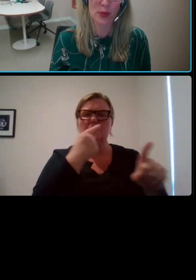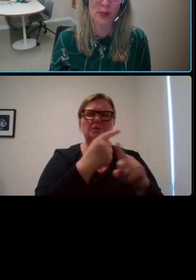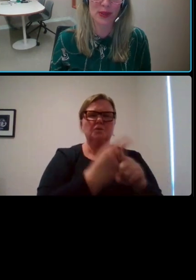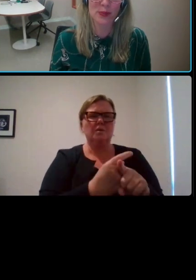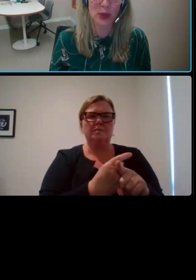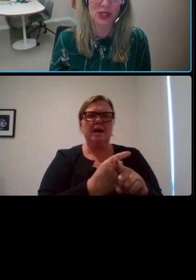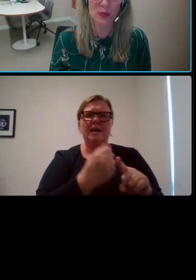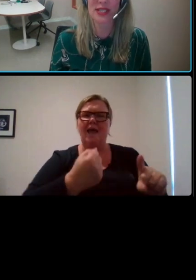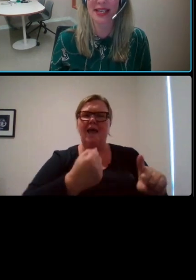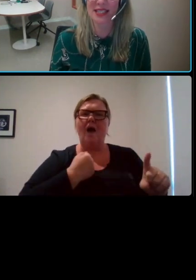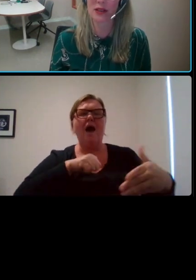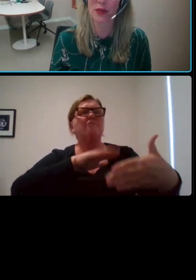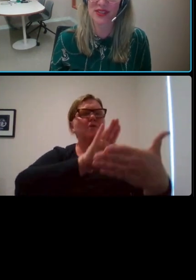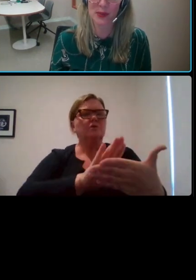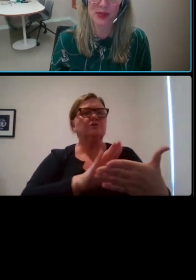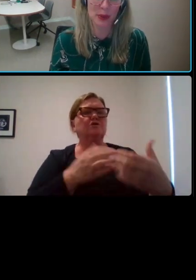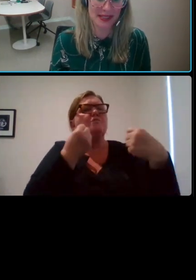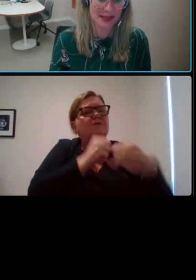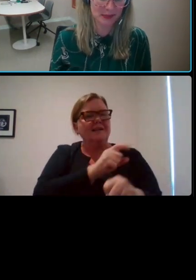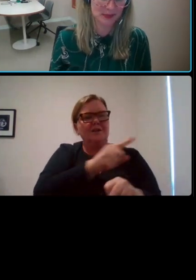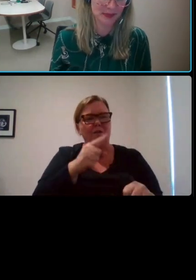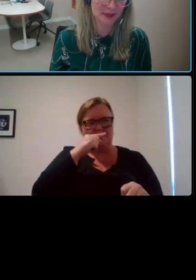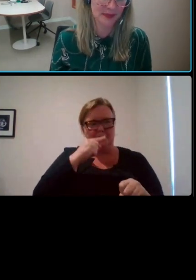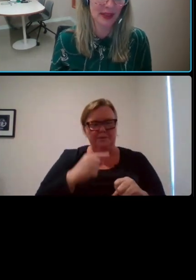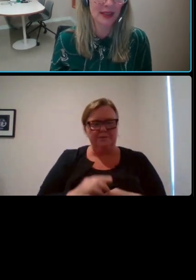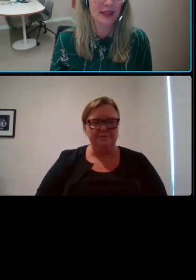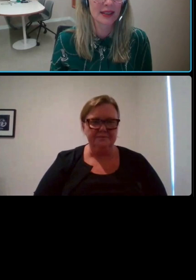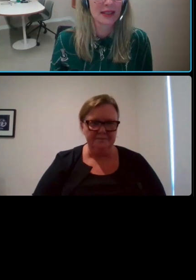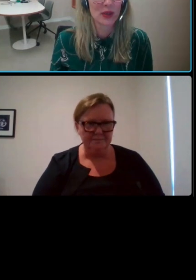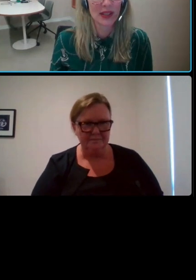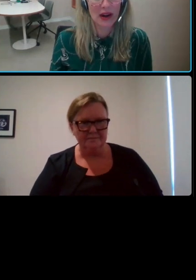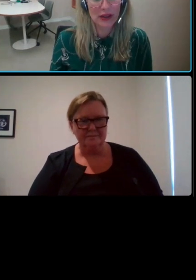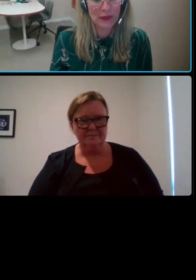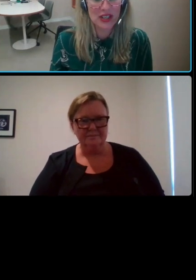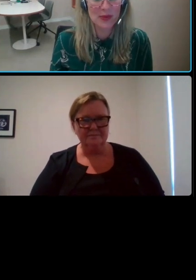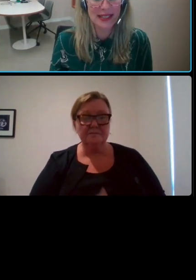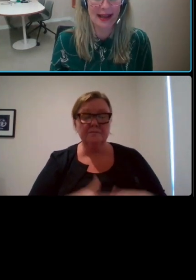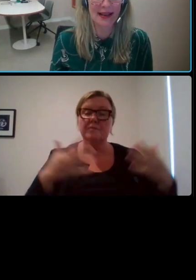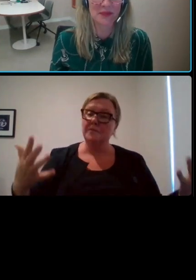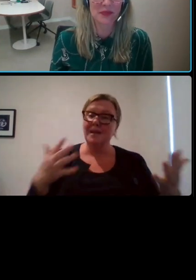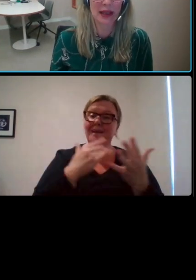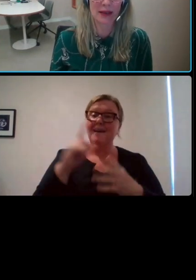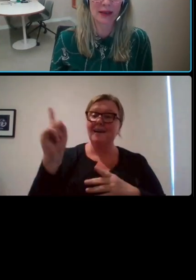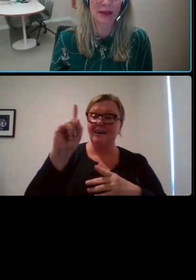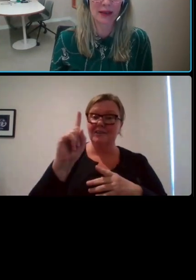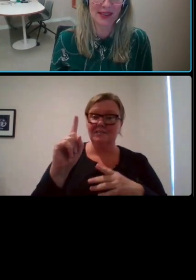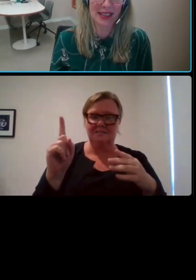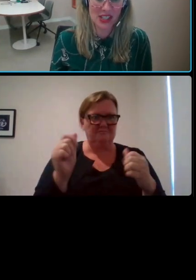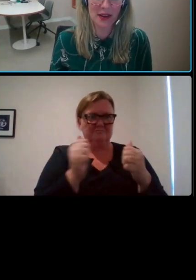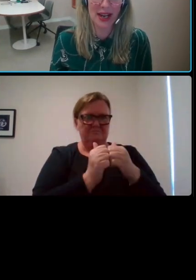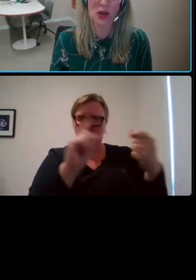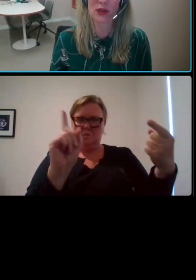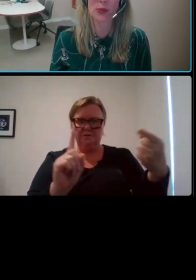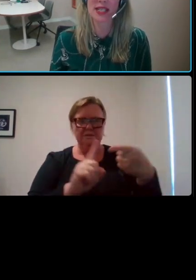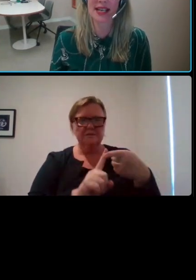of our proposed approach to protecting those whistleblowers. So the current arrangements are that